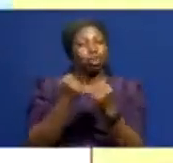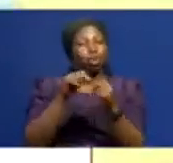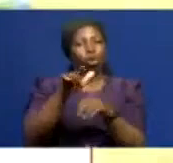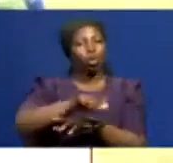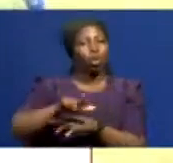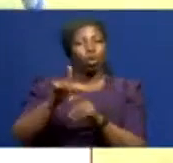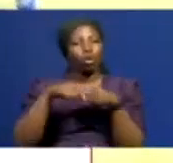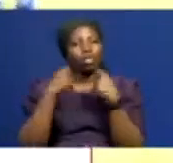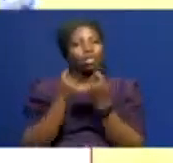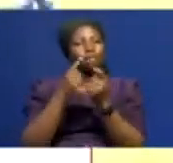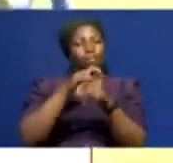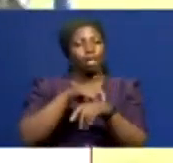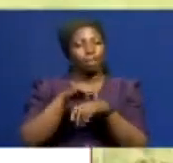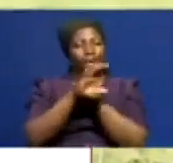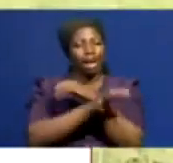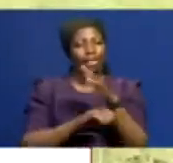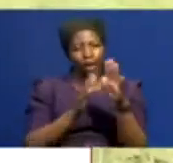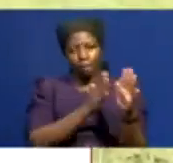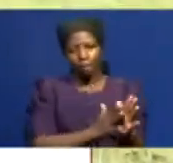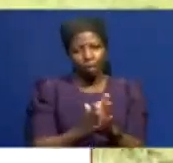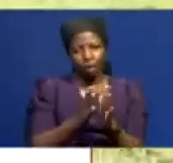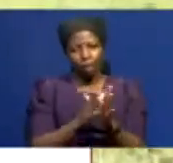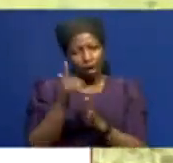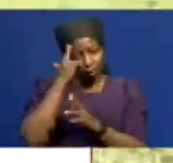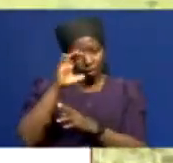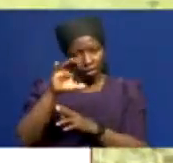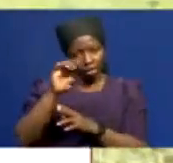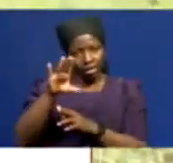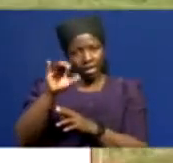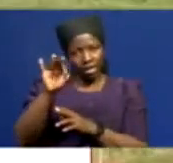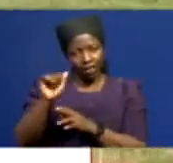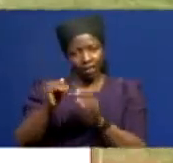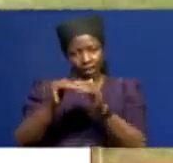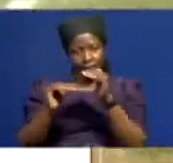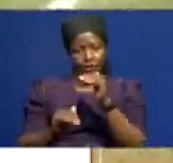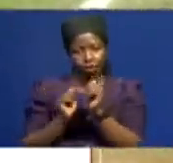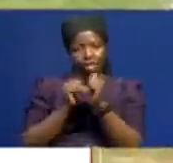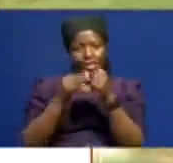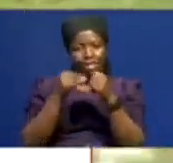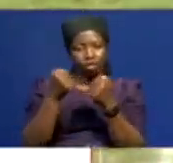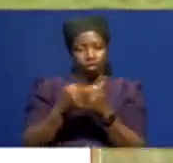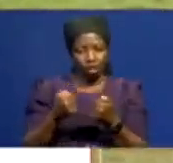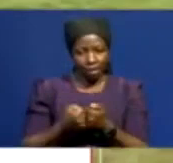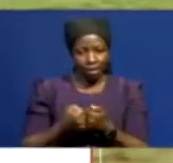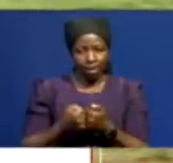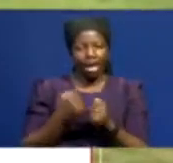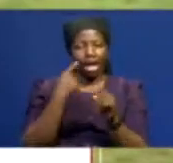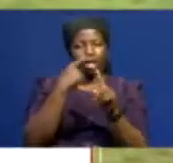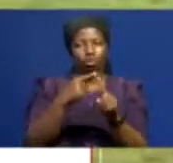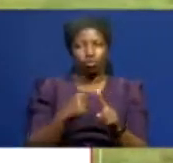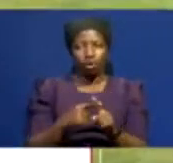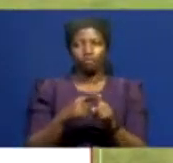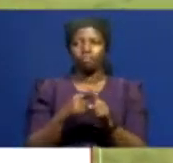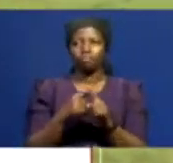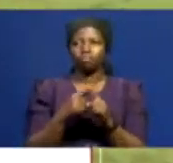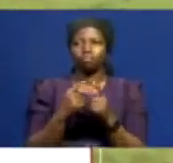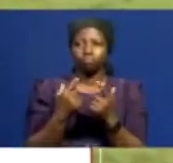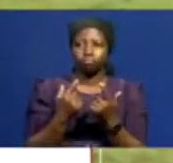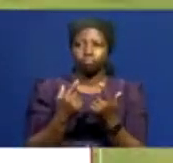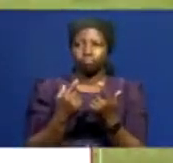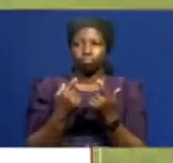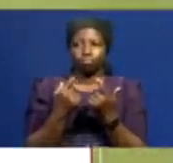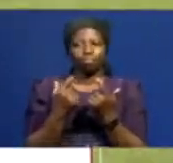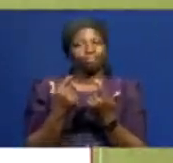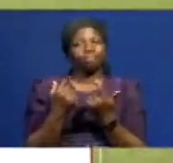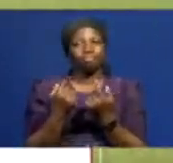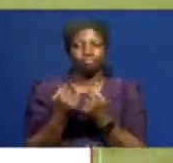CECAFA Under-18 tournament. During the second day of the playoffs, a total of four games were played. In the Pool A matches for girls,